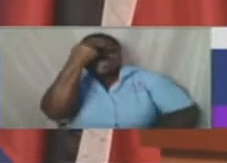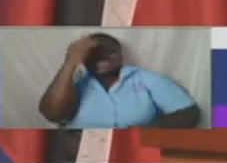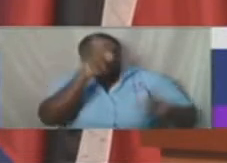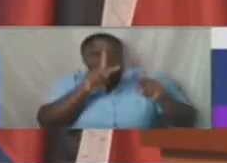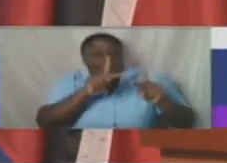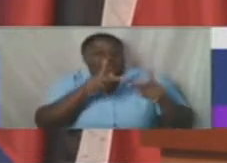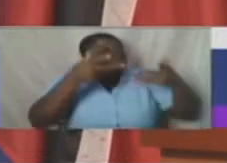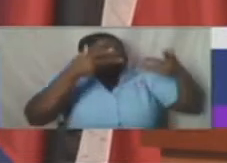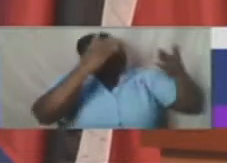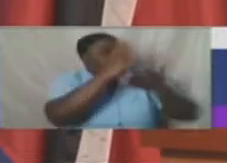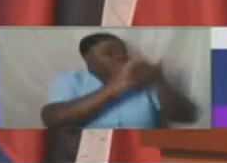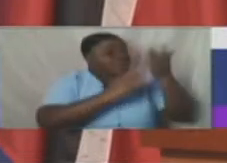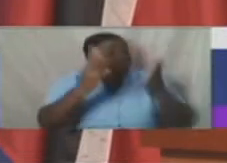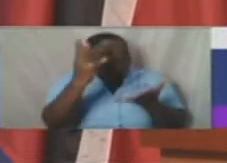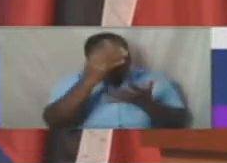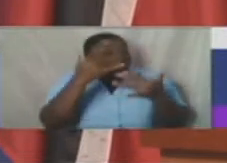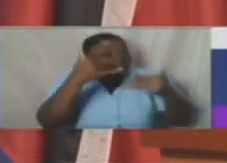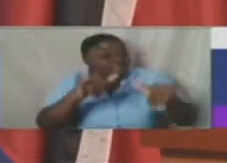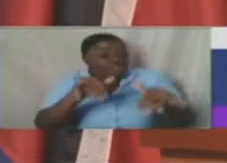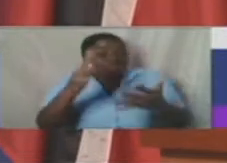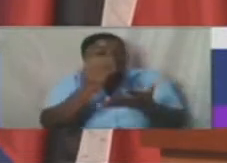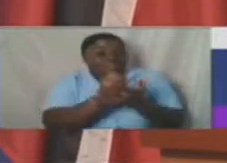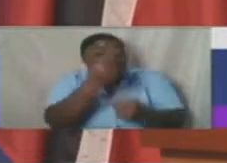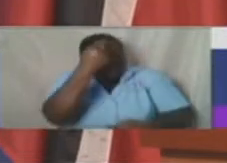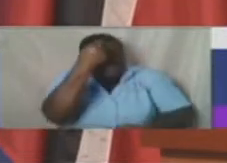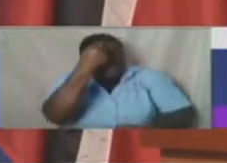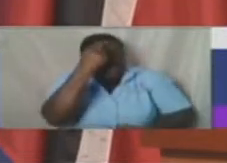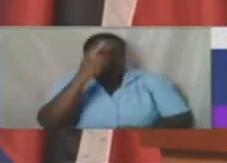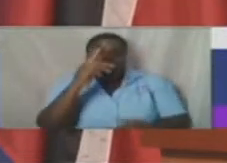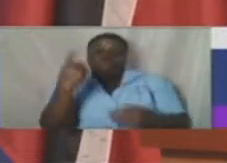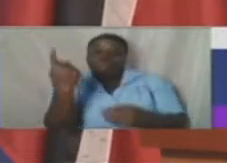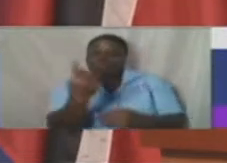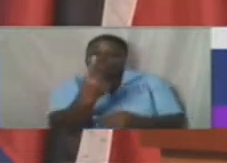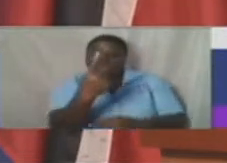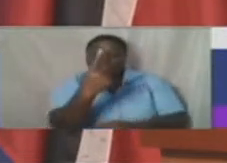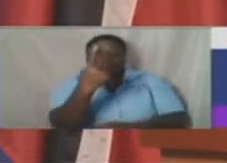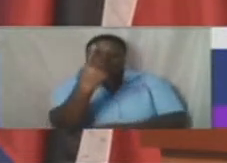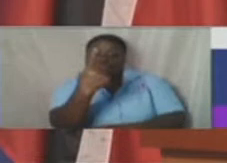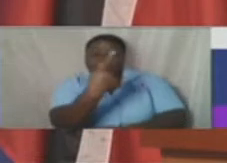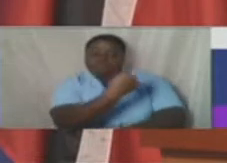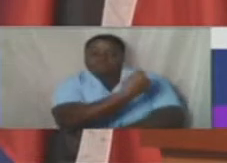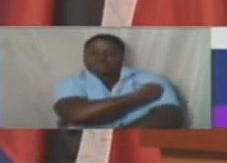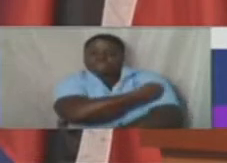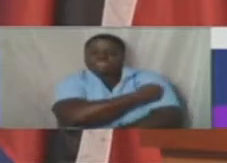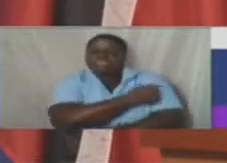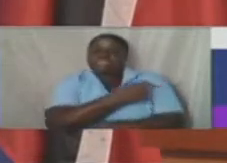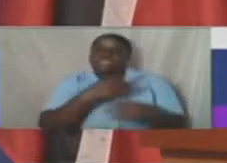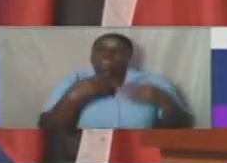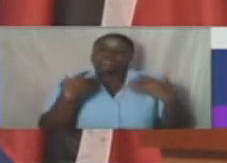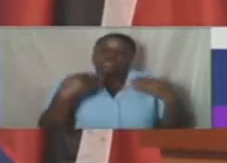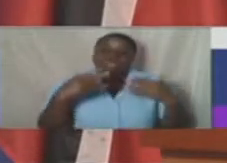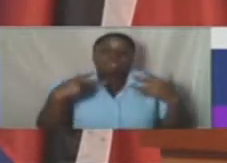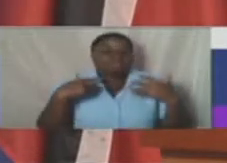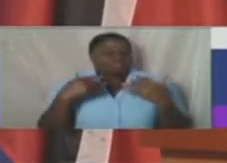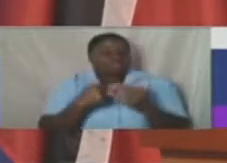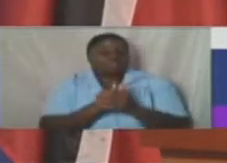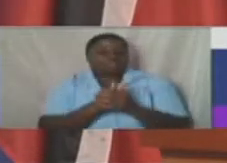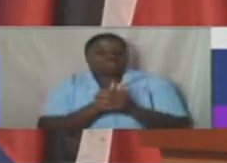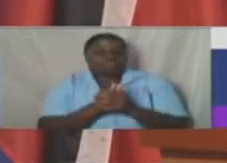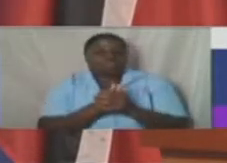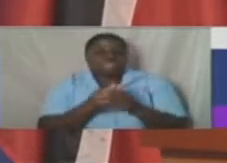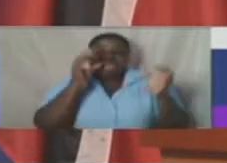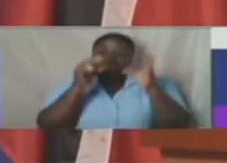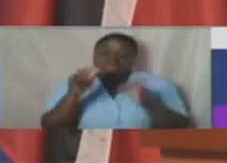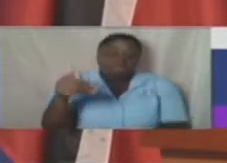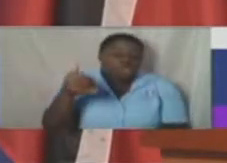vaccine. So it underscores the point that even as we want, when you are called, when the vaccine